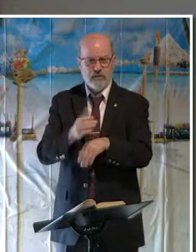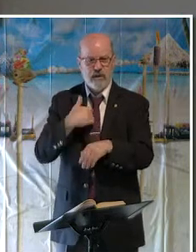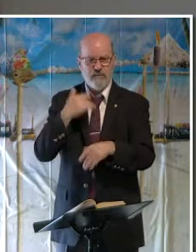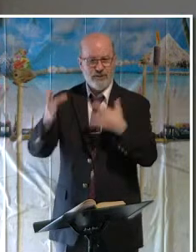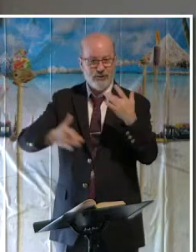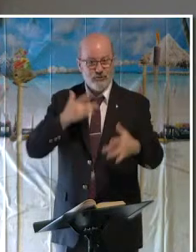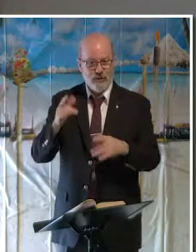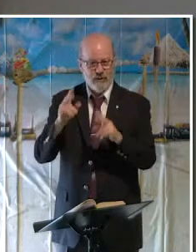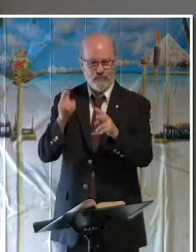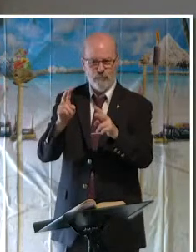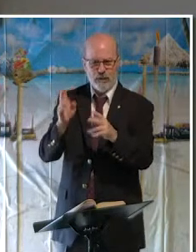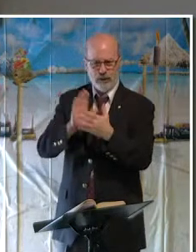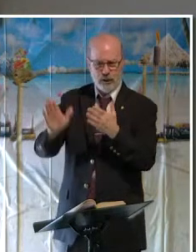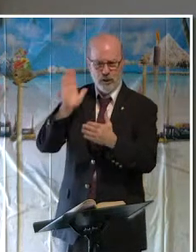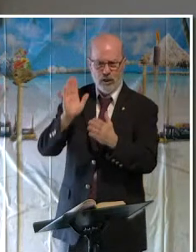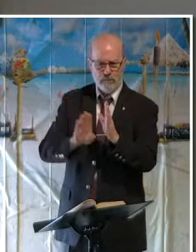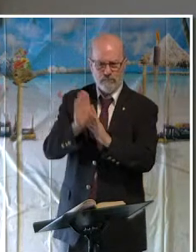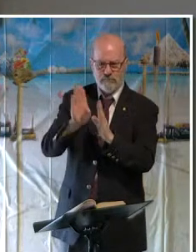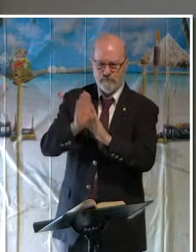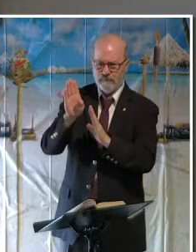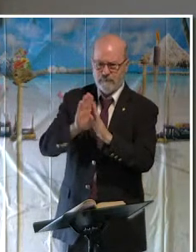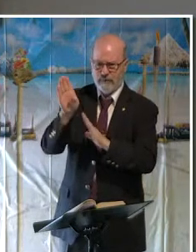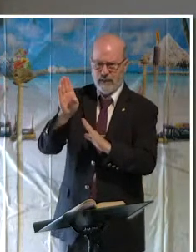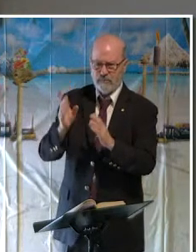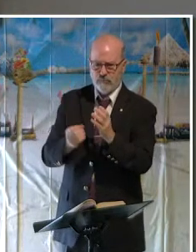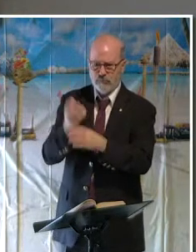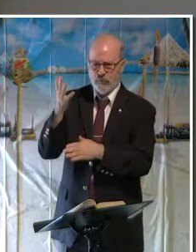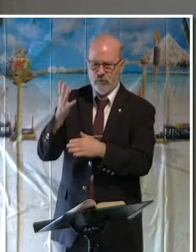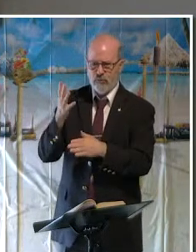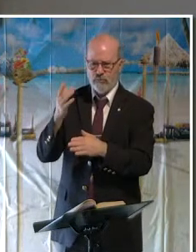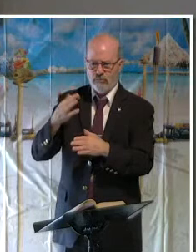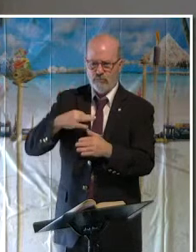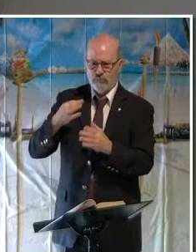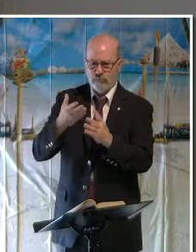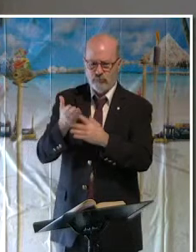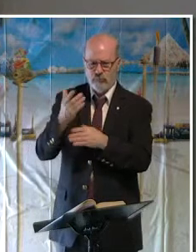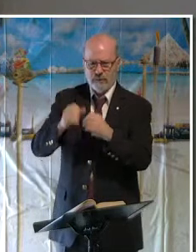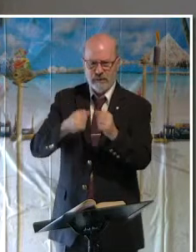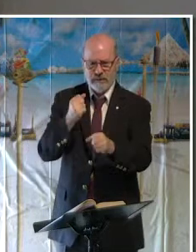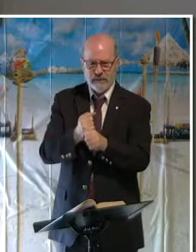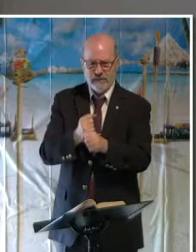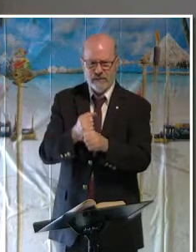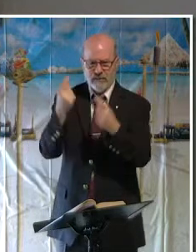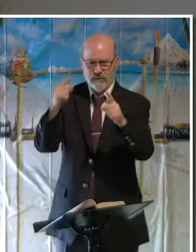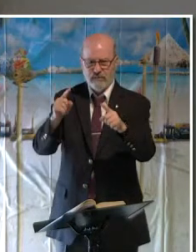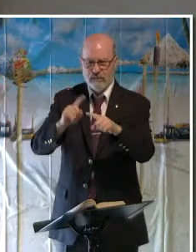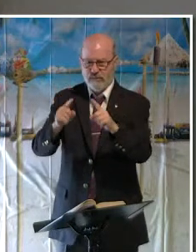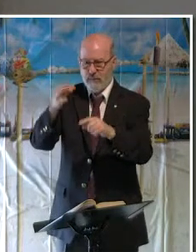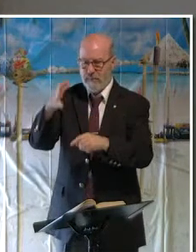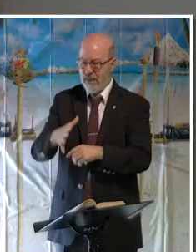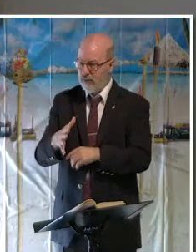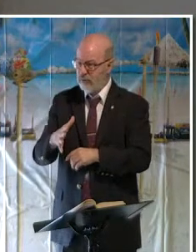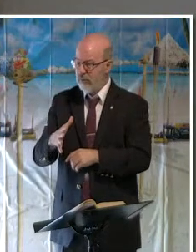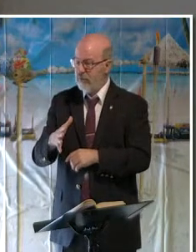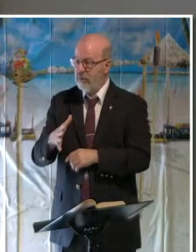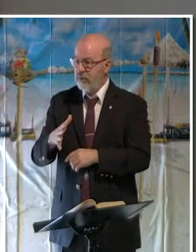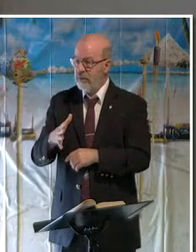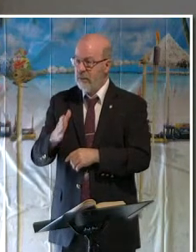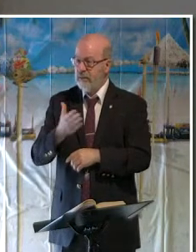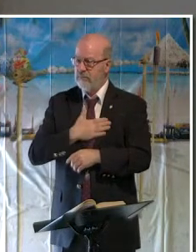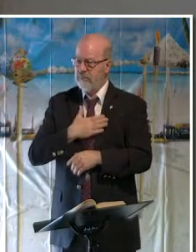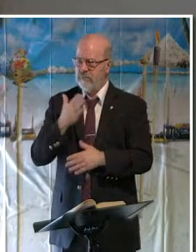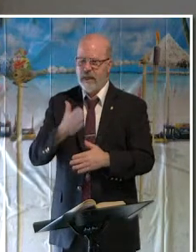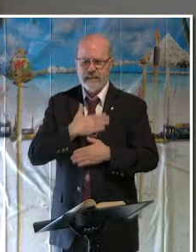had the joy of watching the college develop and grow and prosper through the years under successive pastors. And it's been